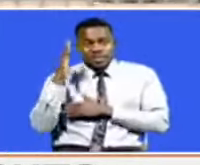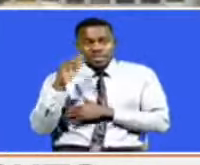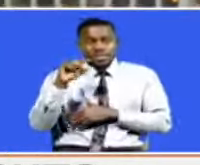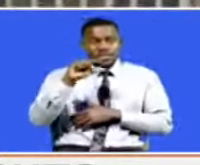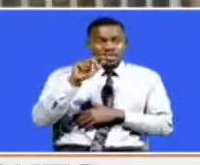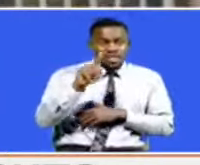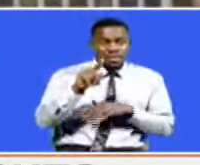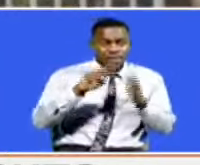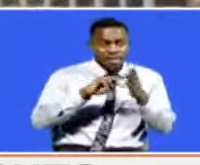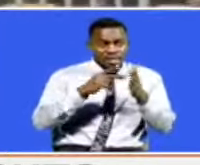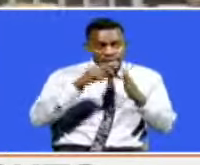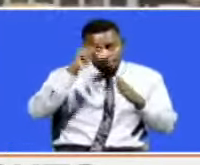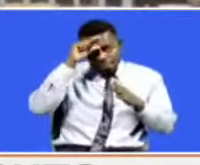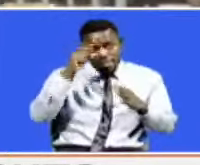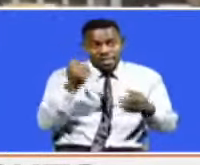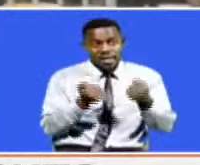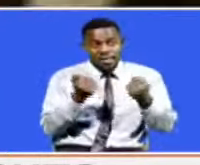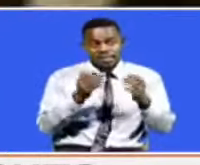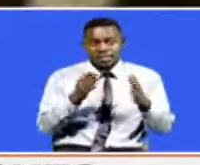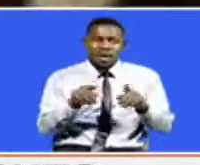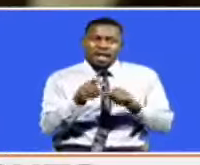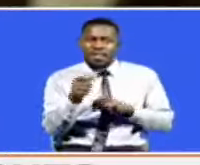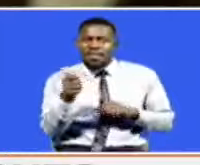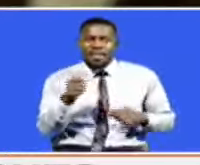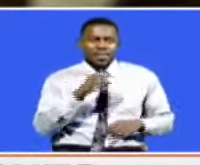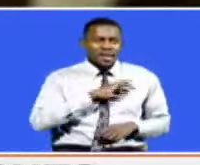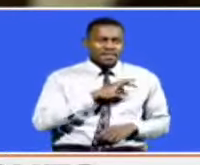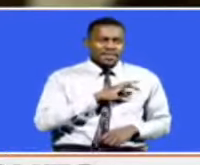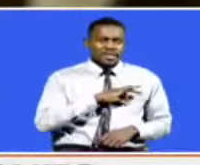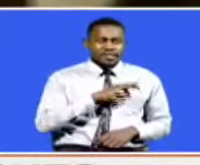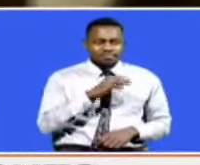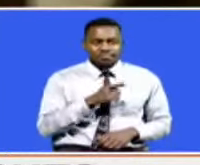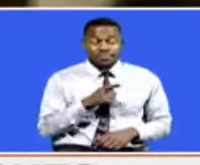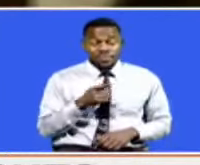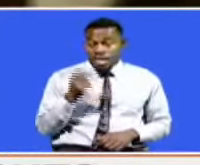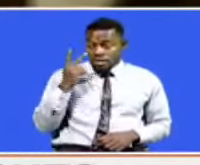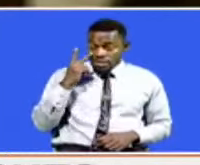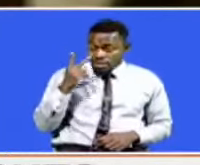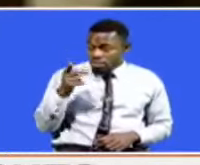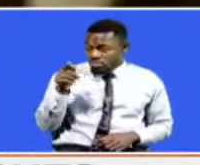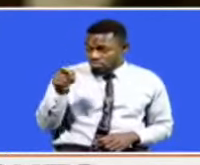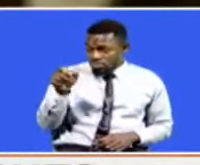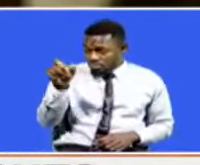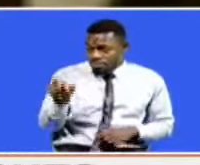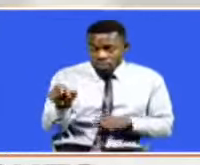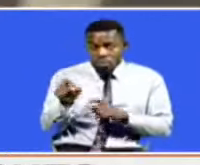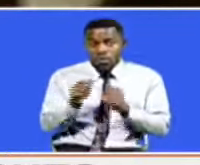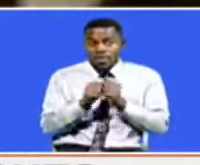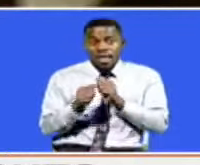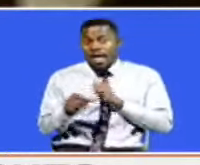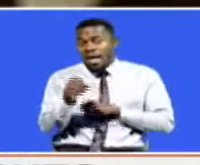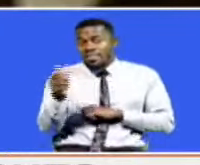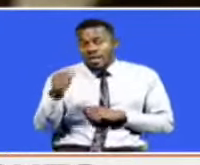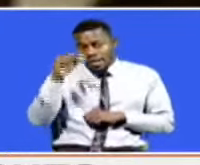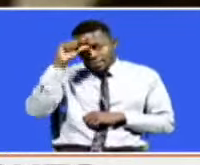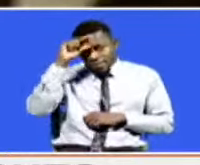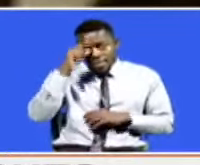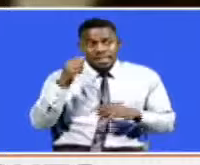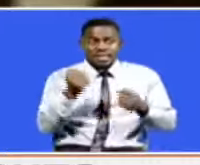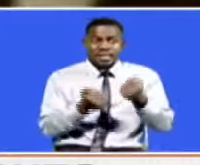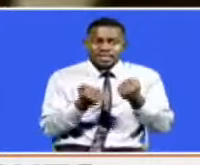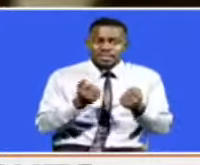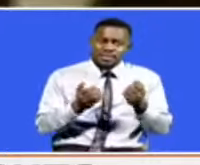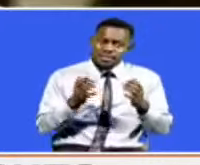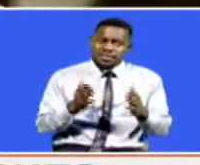vehicles, and enhanced allowances, among others. I have seen her with a GK vehicle. So what other evidence do I require? Certainly, if you have a